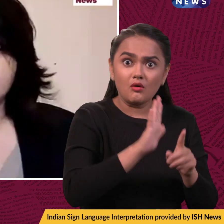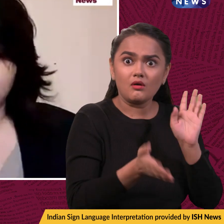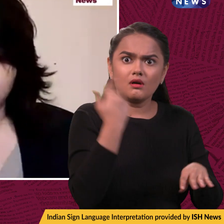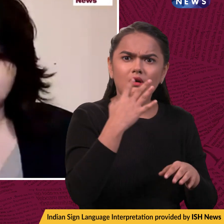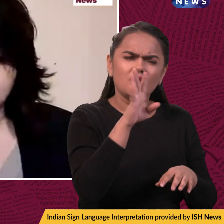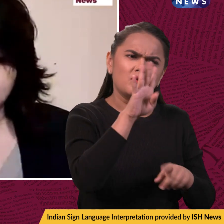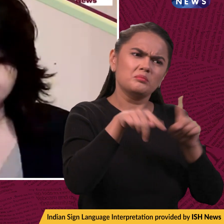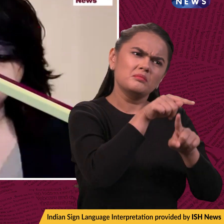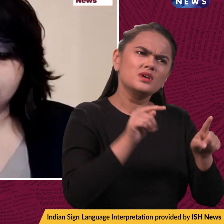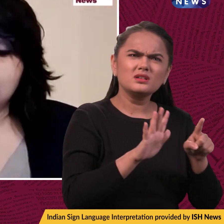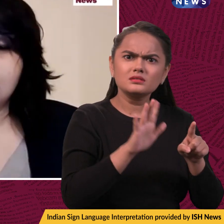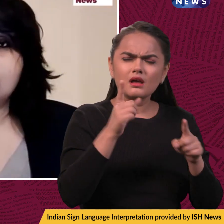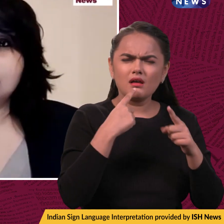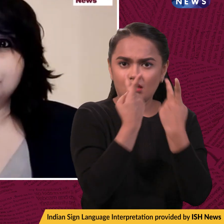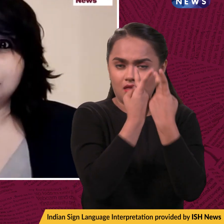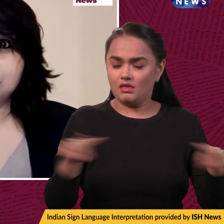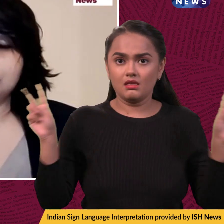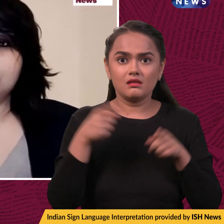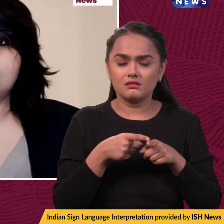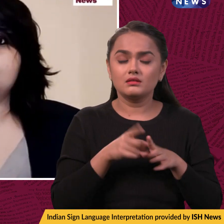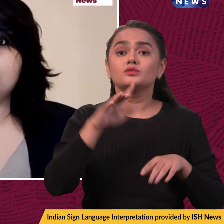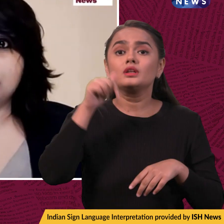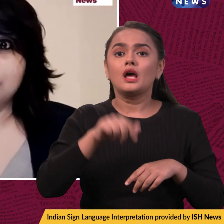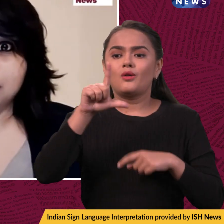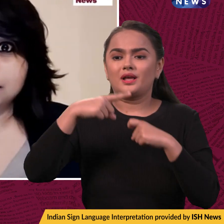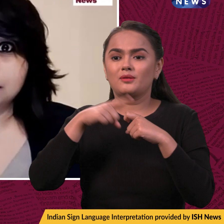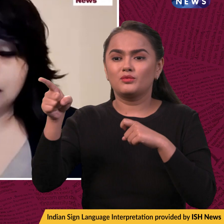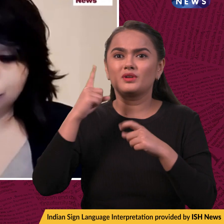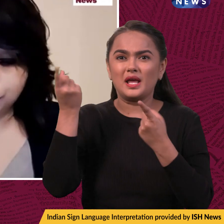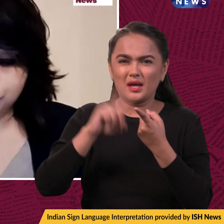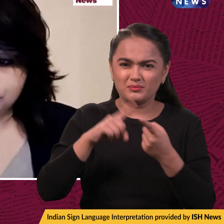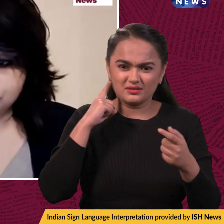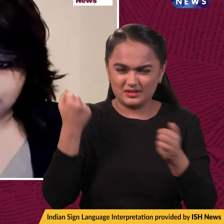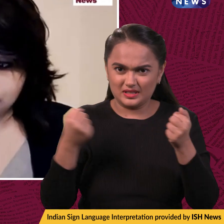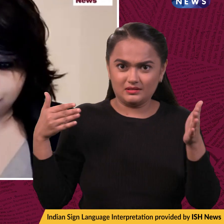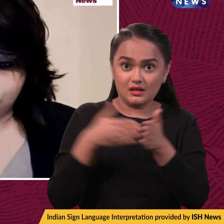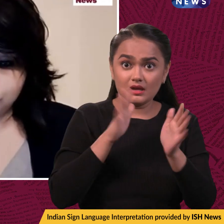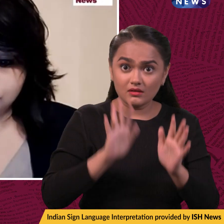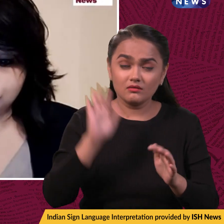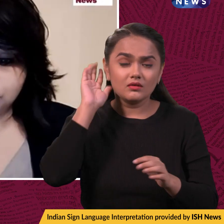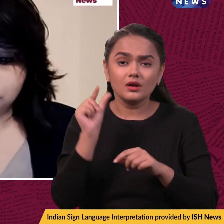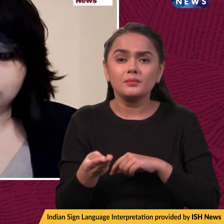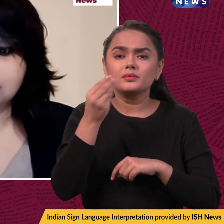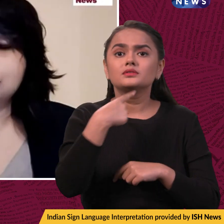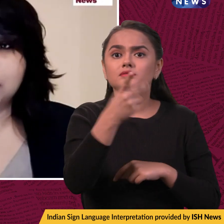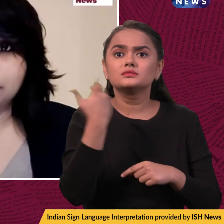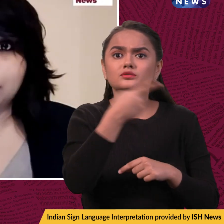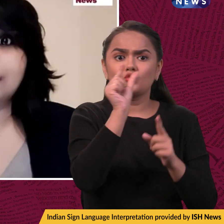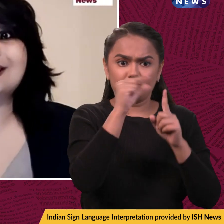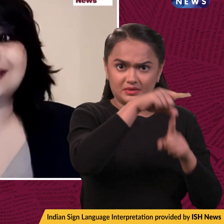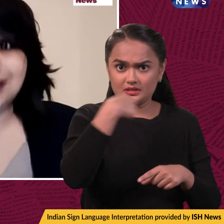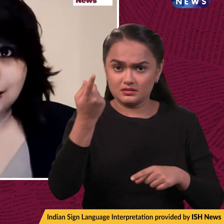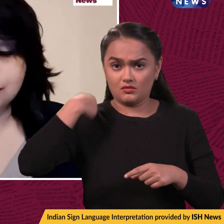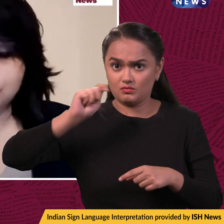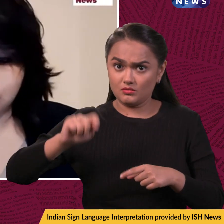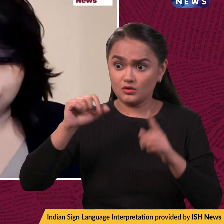only 4%. And in an update to the Lakhimpur Kheri violence, now Uttar Pradesh has informed the Supreme Court that it will appoint